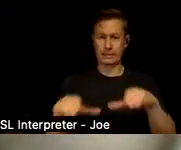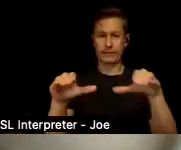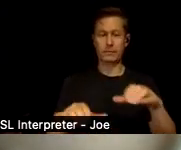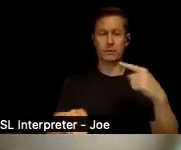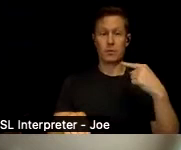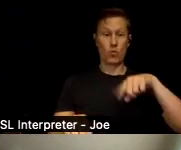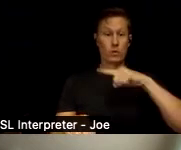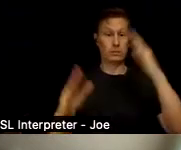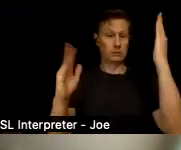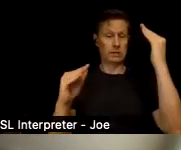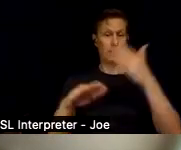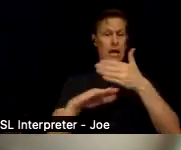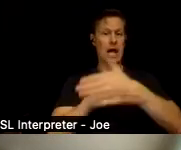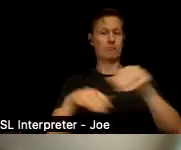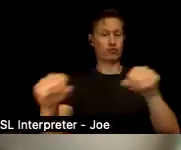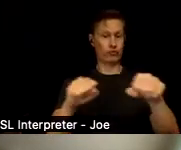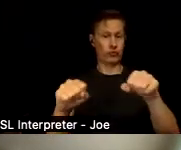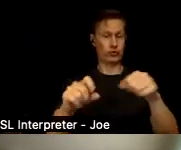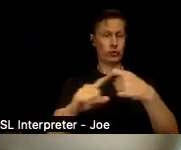the aftershocks of the